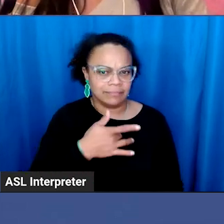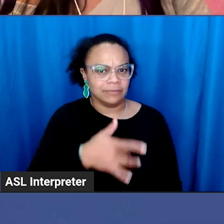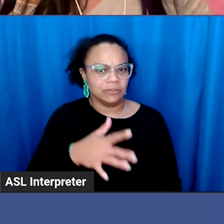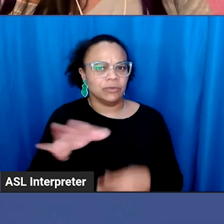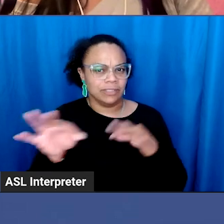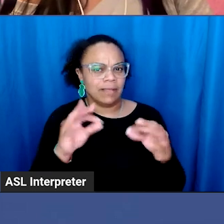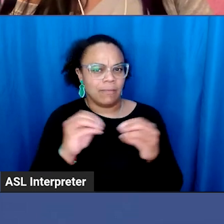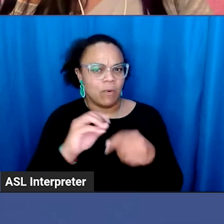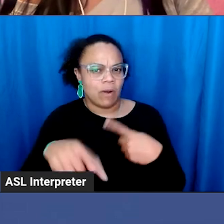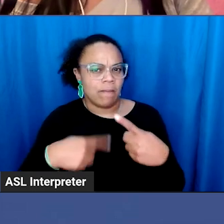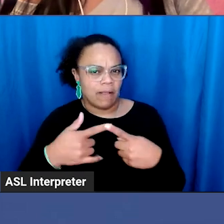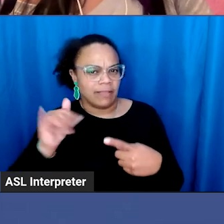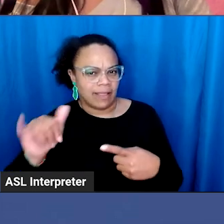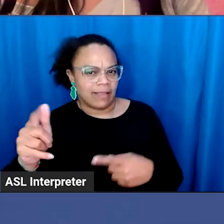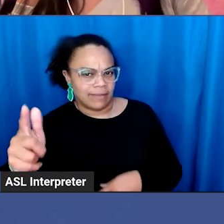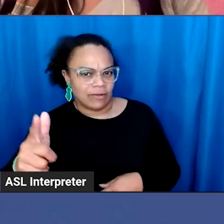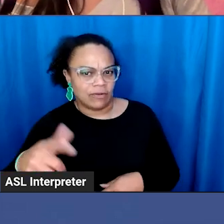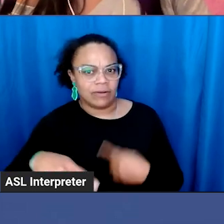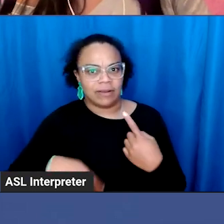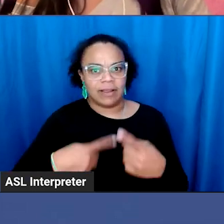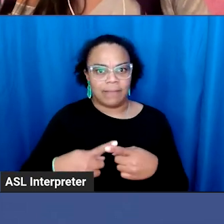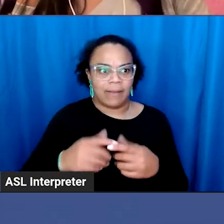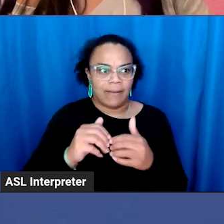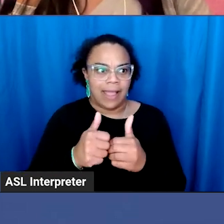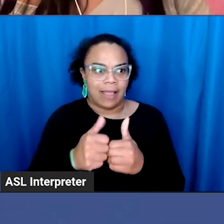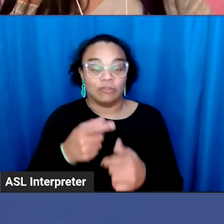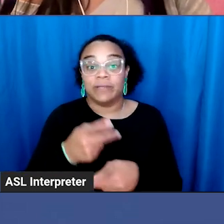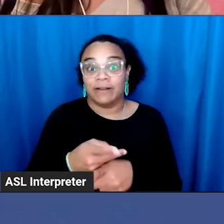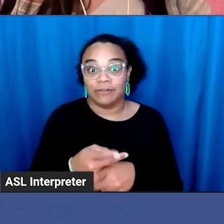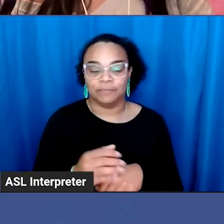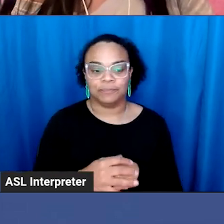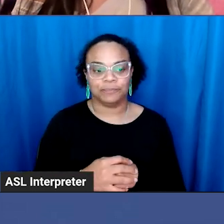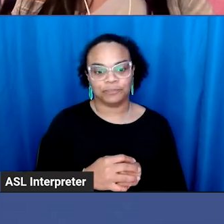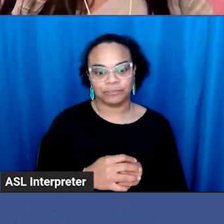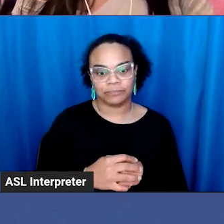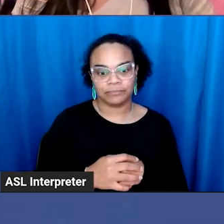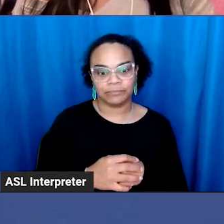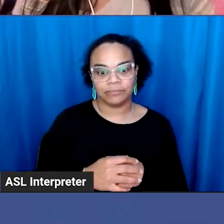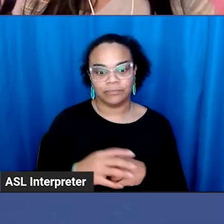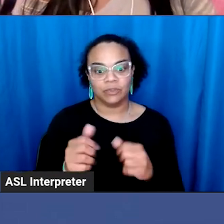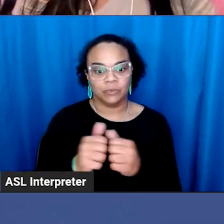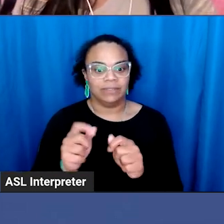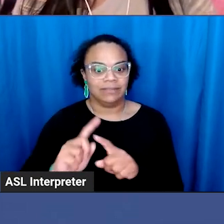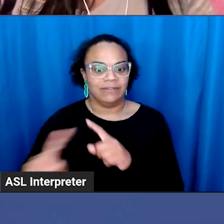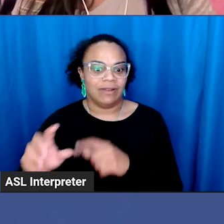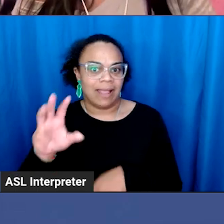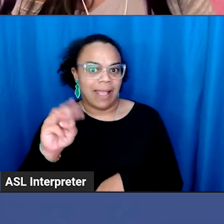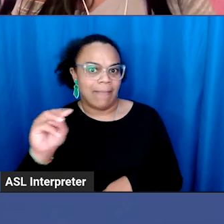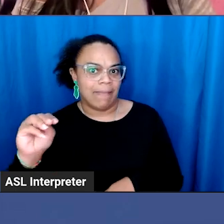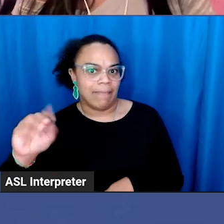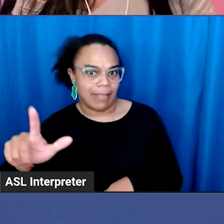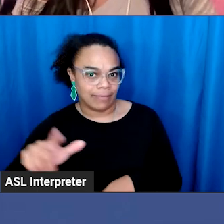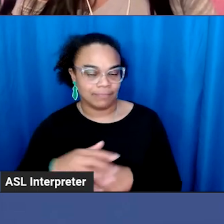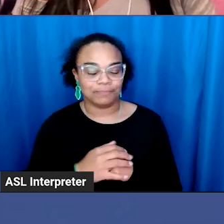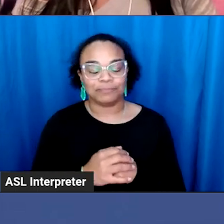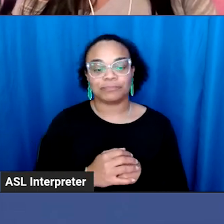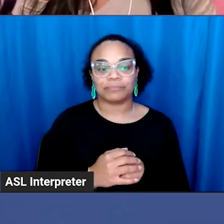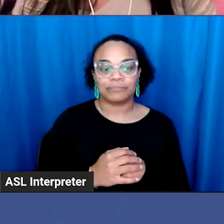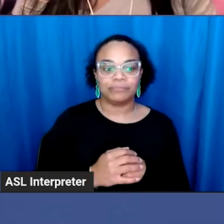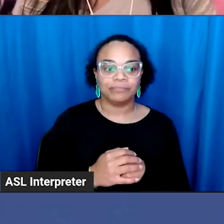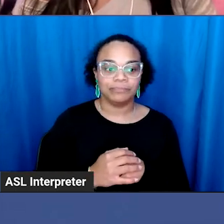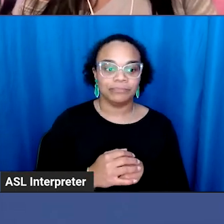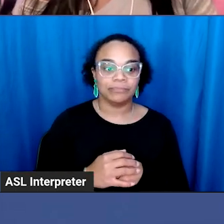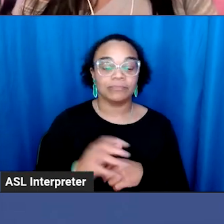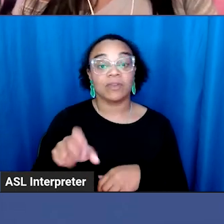that, about being careful with different MML. Another thing